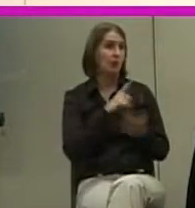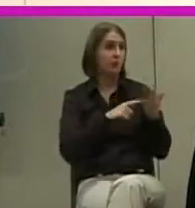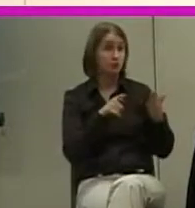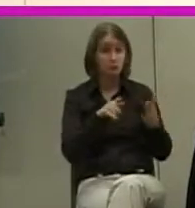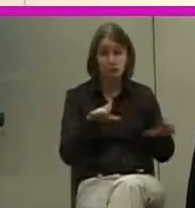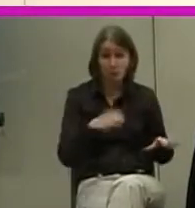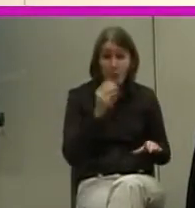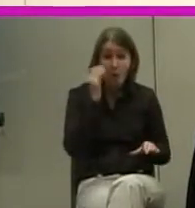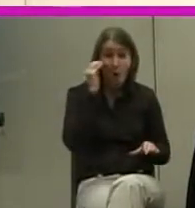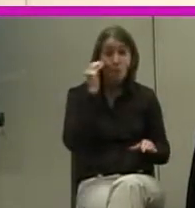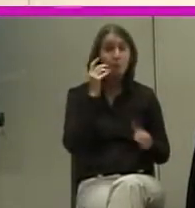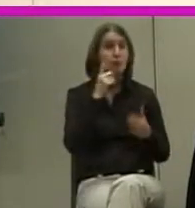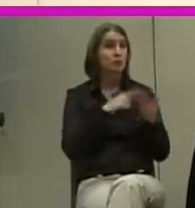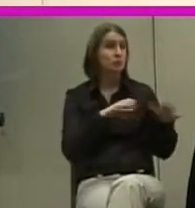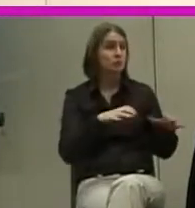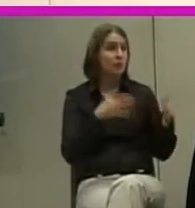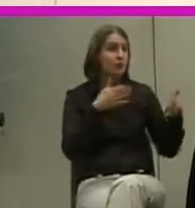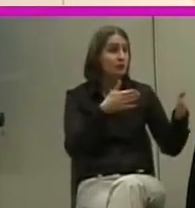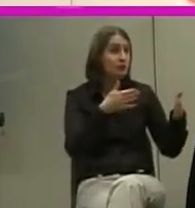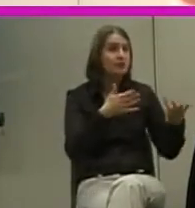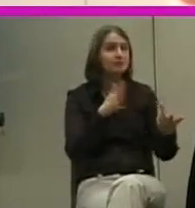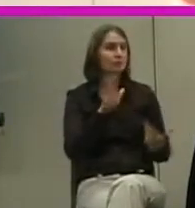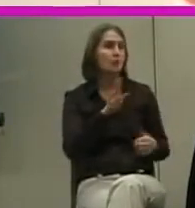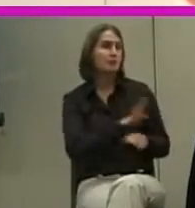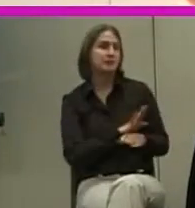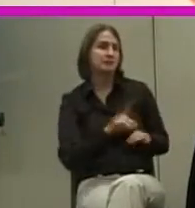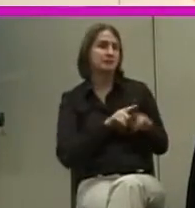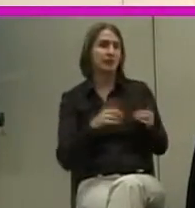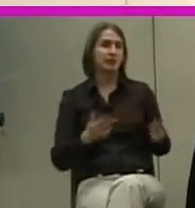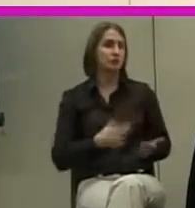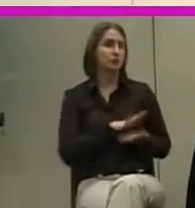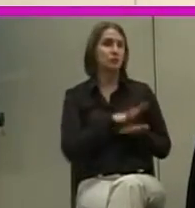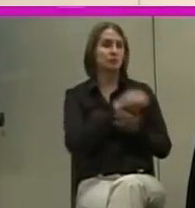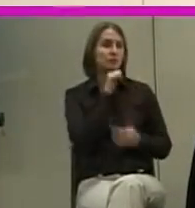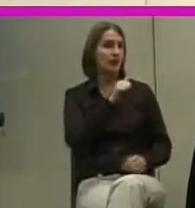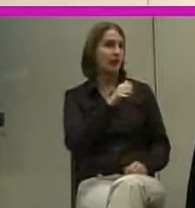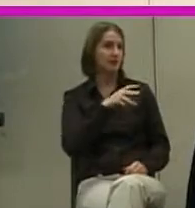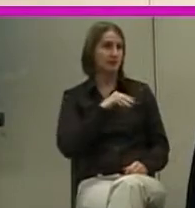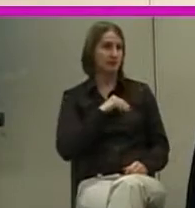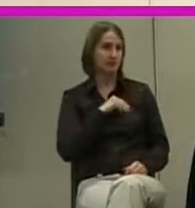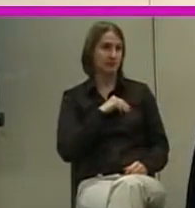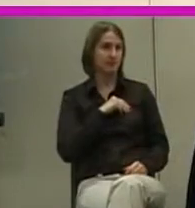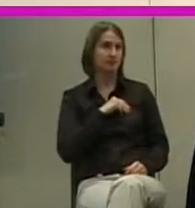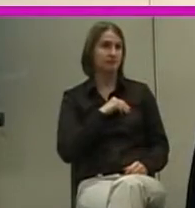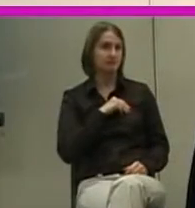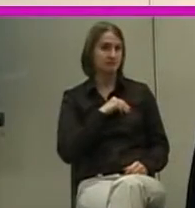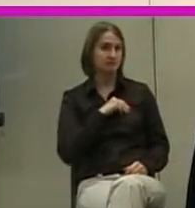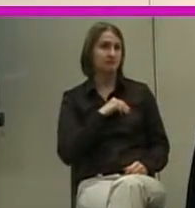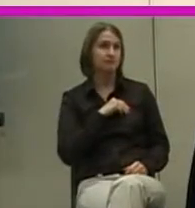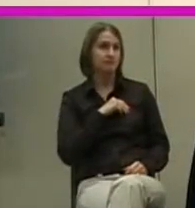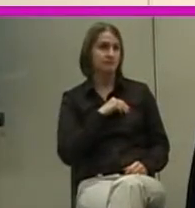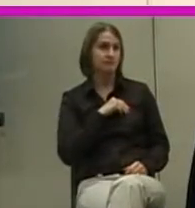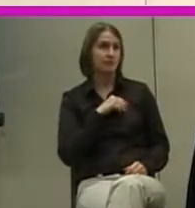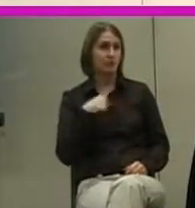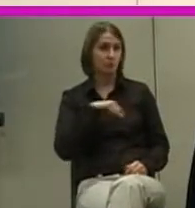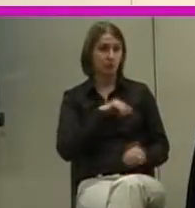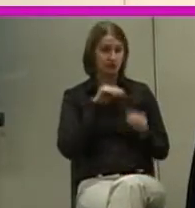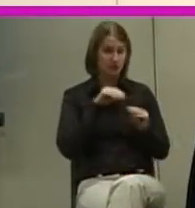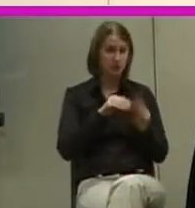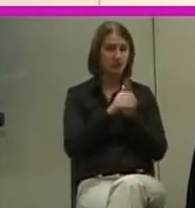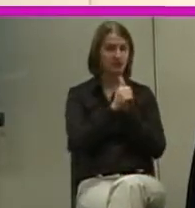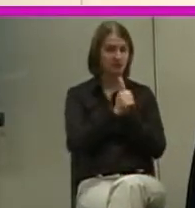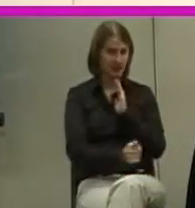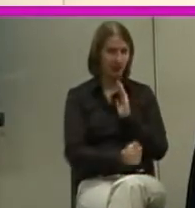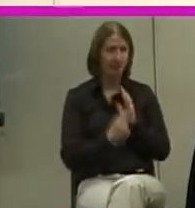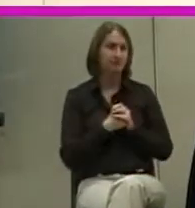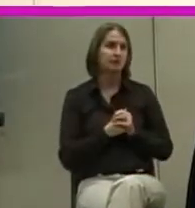what you do on the street is your business. What we do here is this. That will not be tolerated. This is what the skill is, and that's what we're teaching. So we need to make